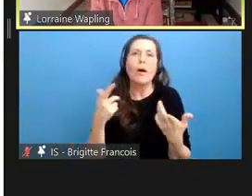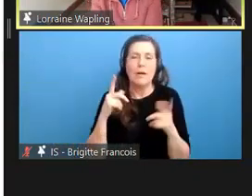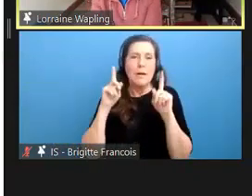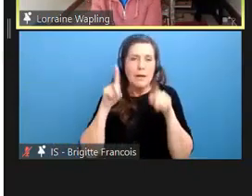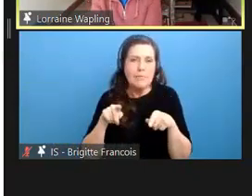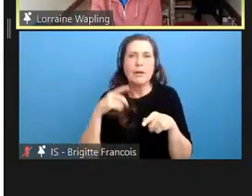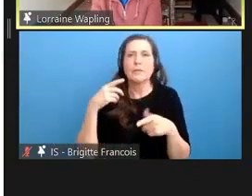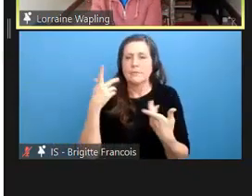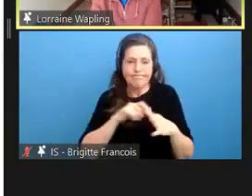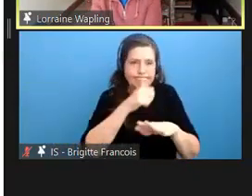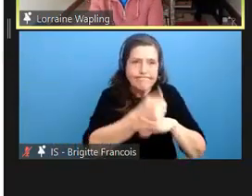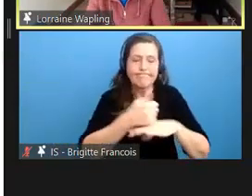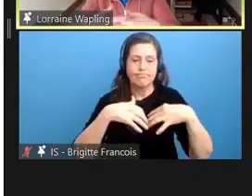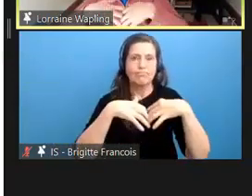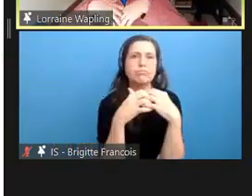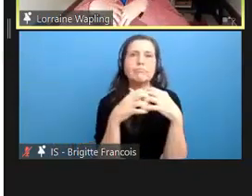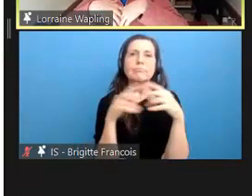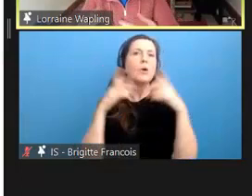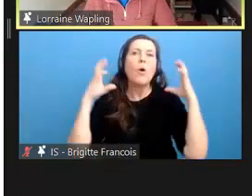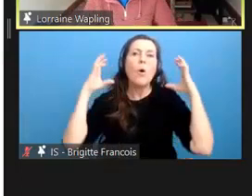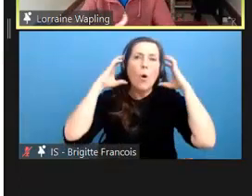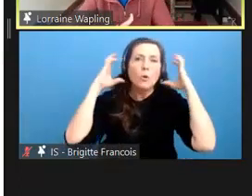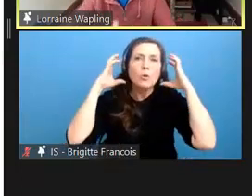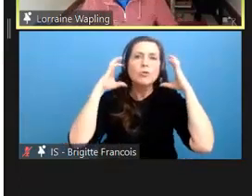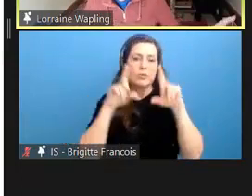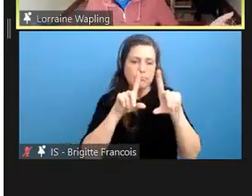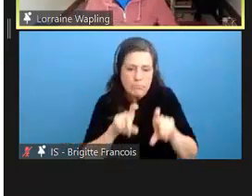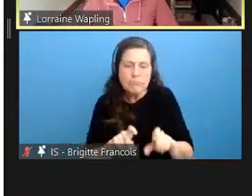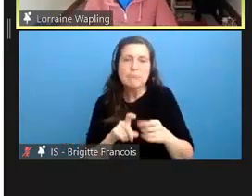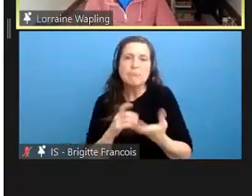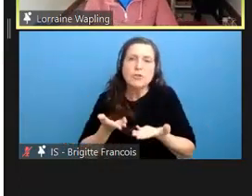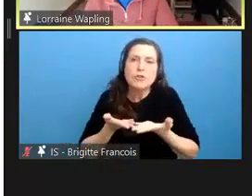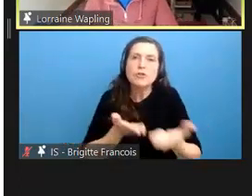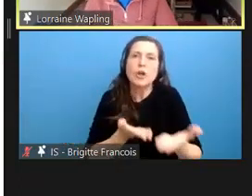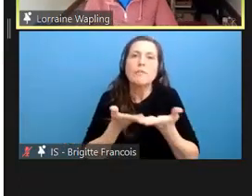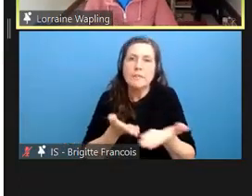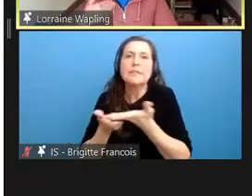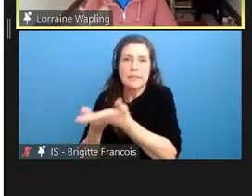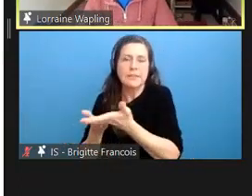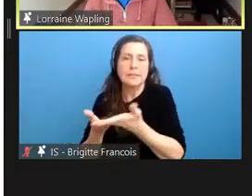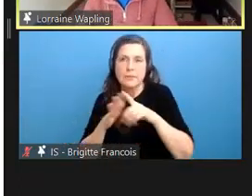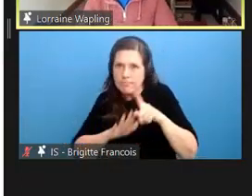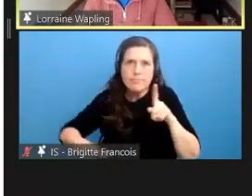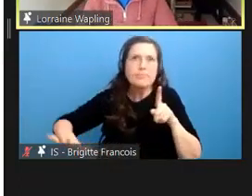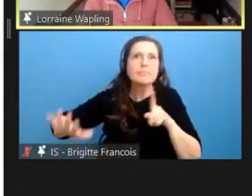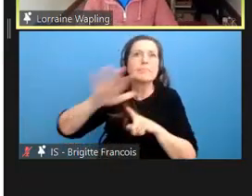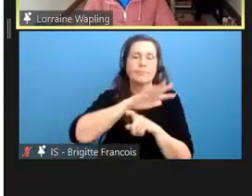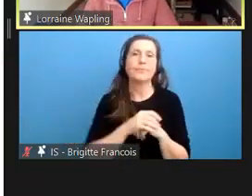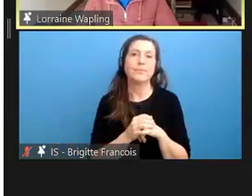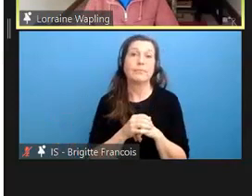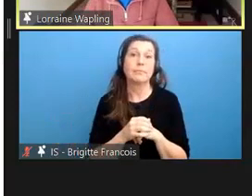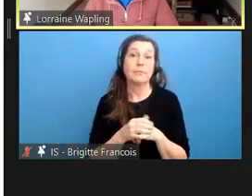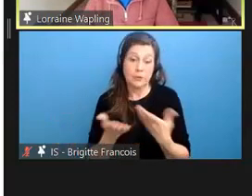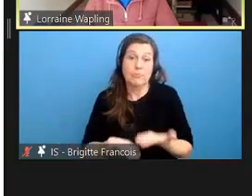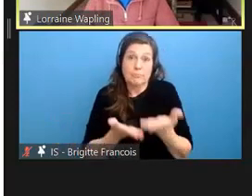audiology services for deaf children and adults to ensure that across the life cycle, deaf people are able to fulfill their